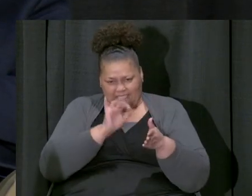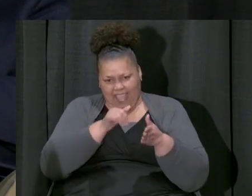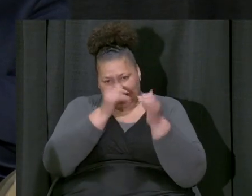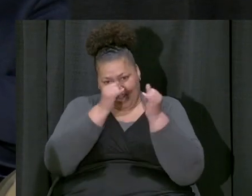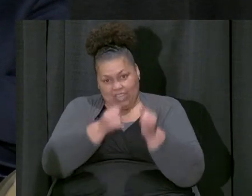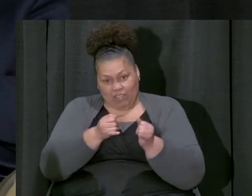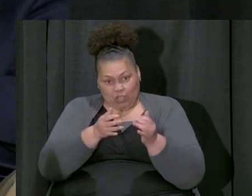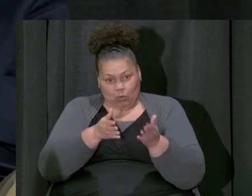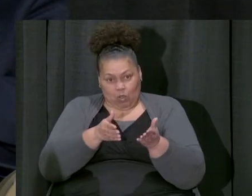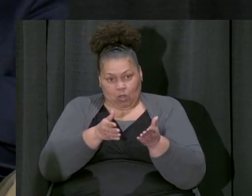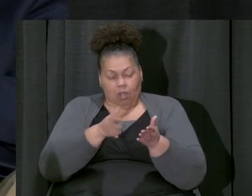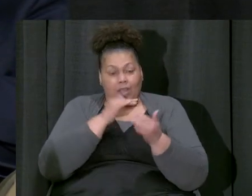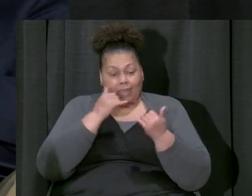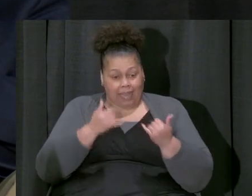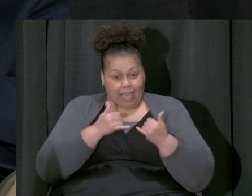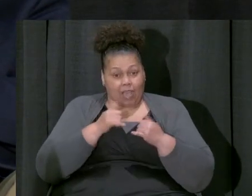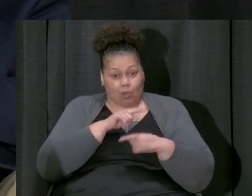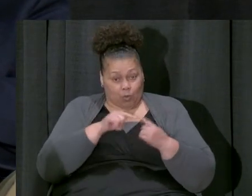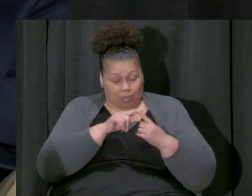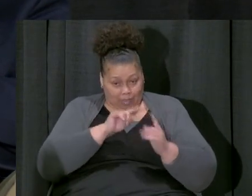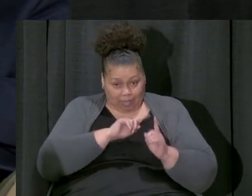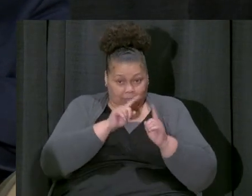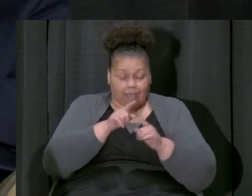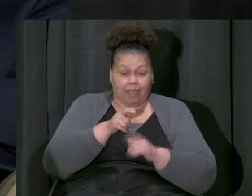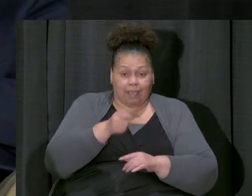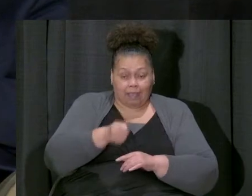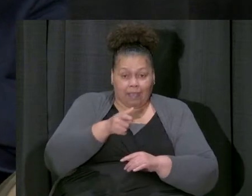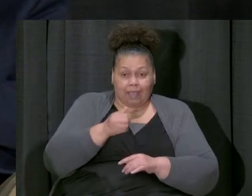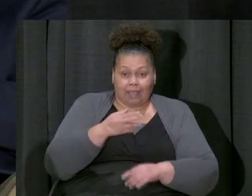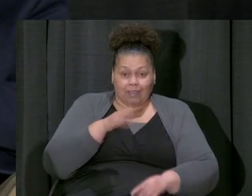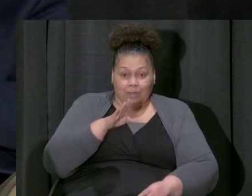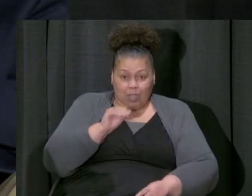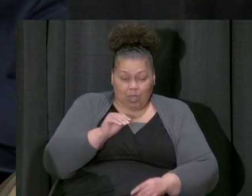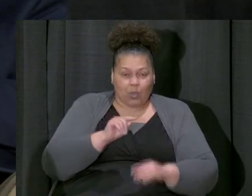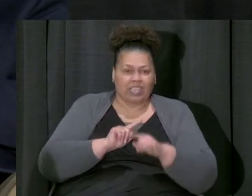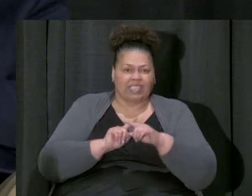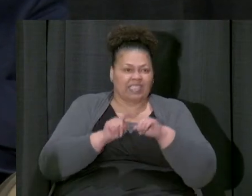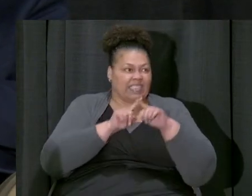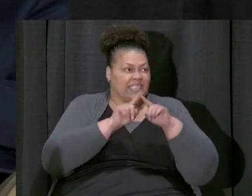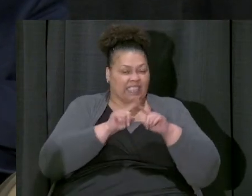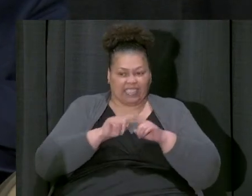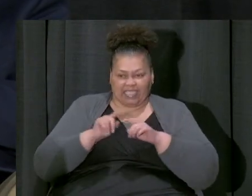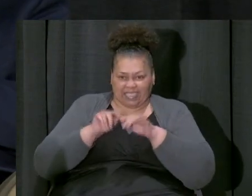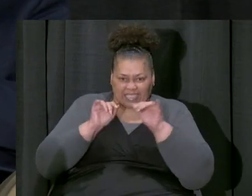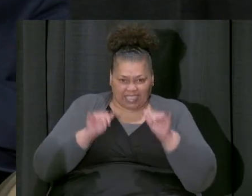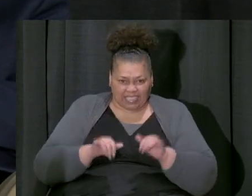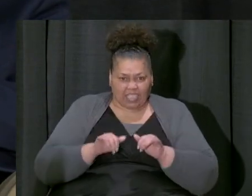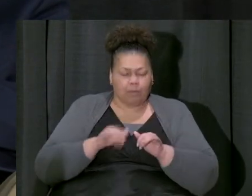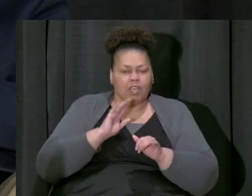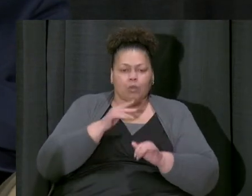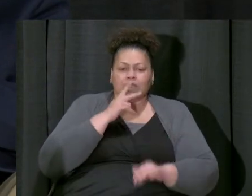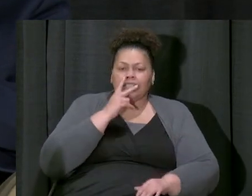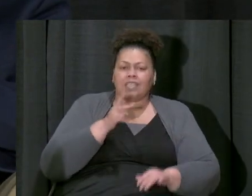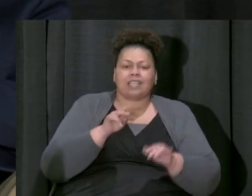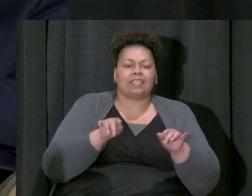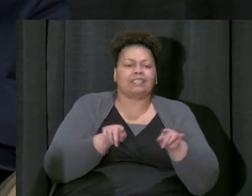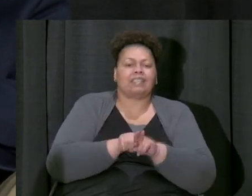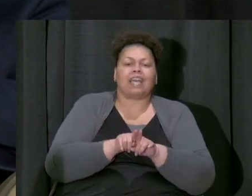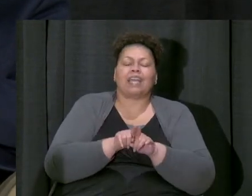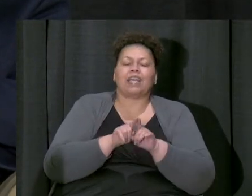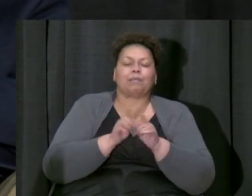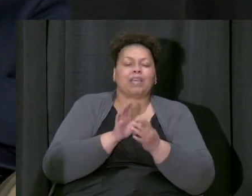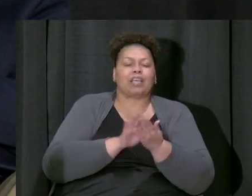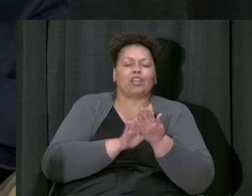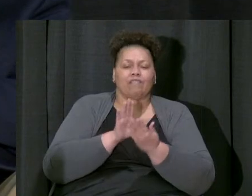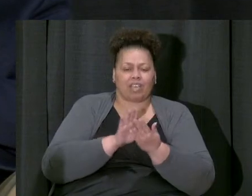the person, when they go to HBO and 10 different of these systems, and they all do the same thing, they would see the same interface. Mm-hmm.